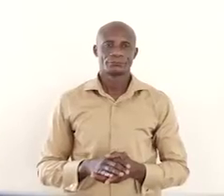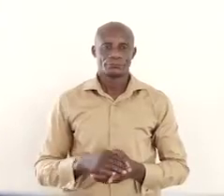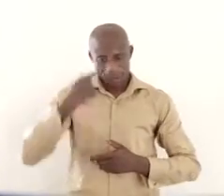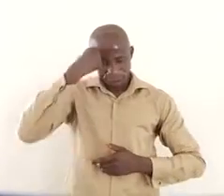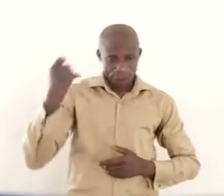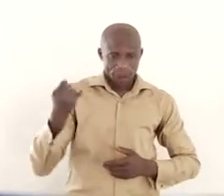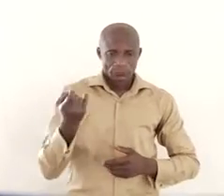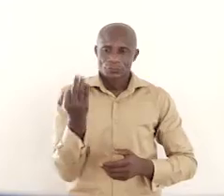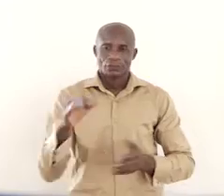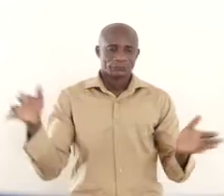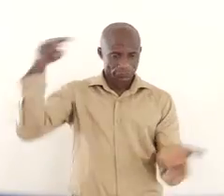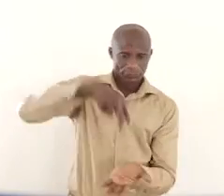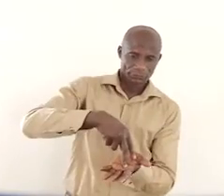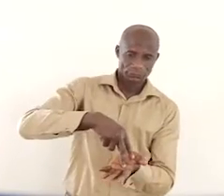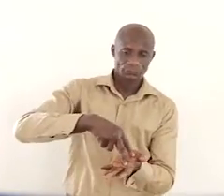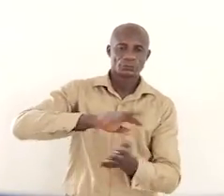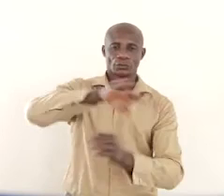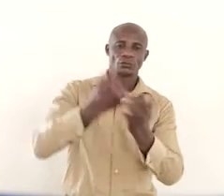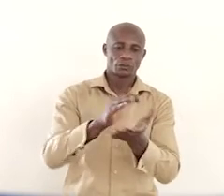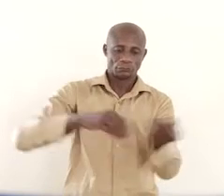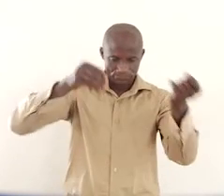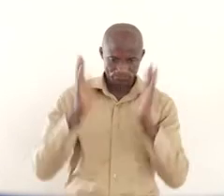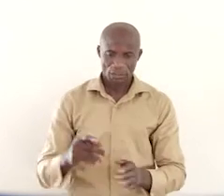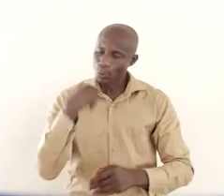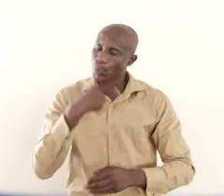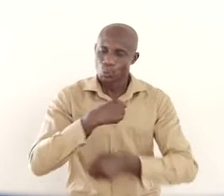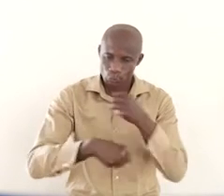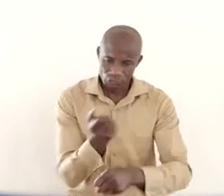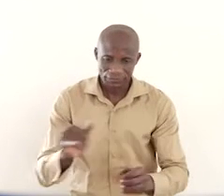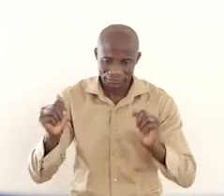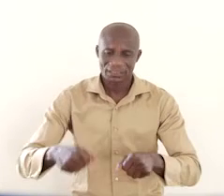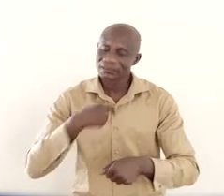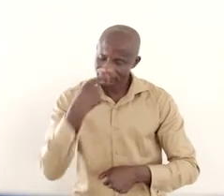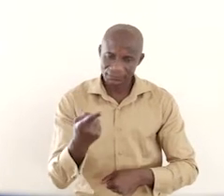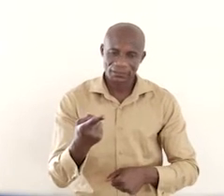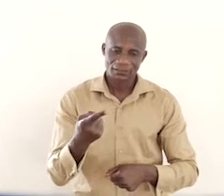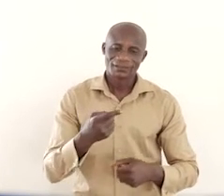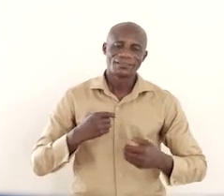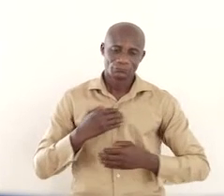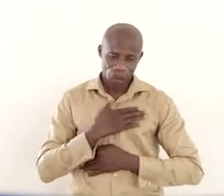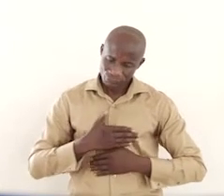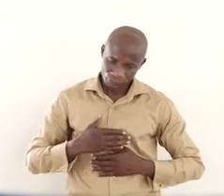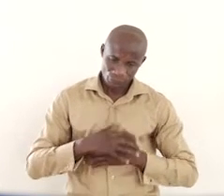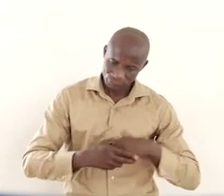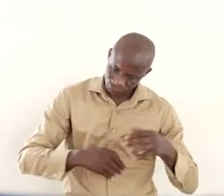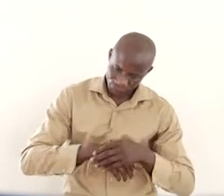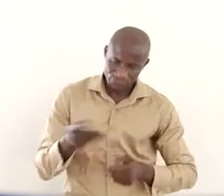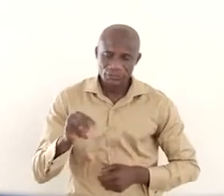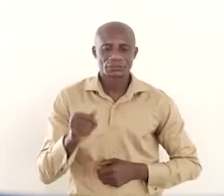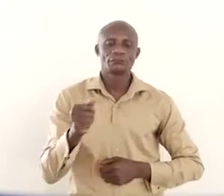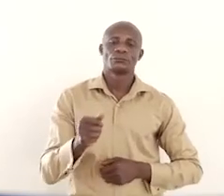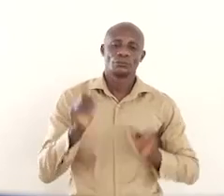diminishments. Because of the resurrection, all believers who suffer can henceforth console themselves that what?